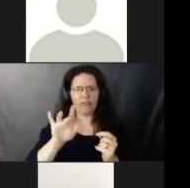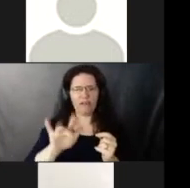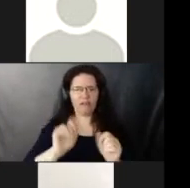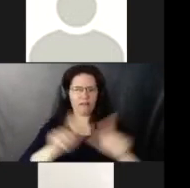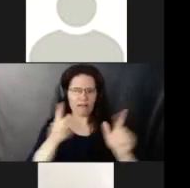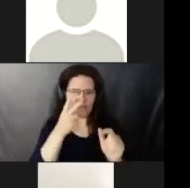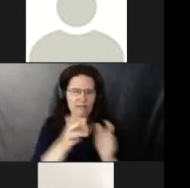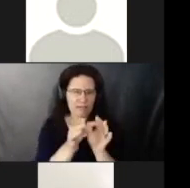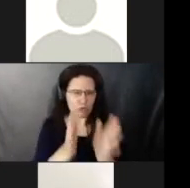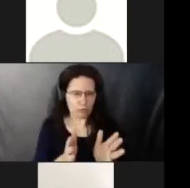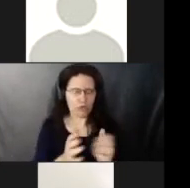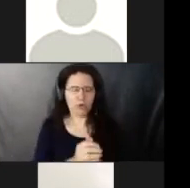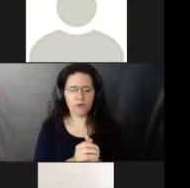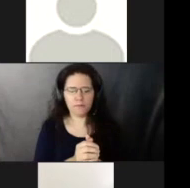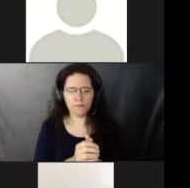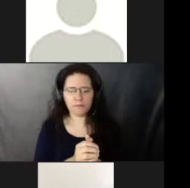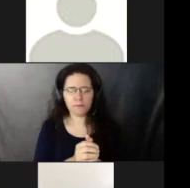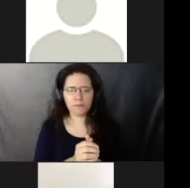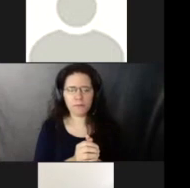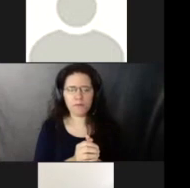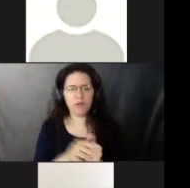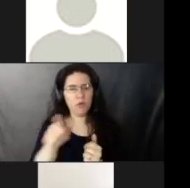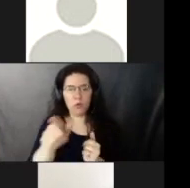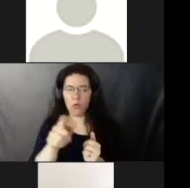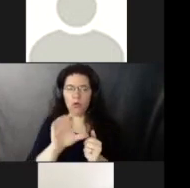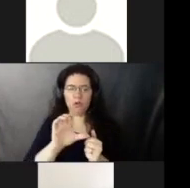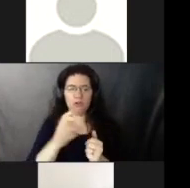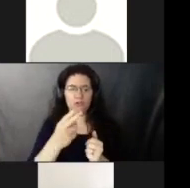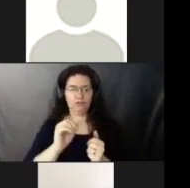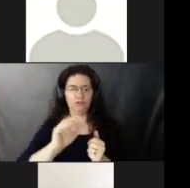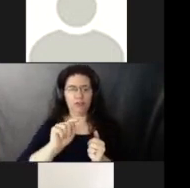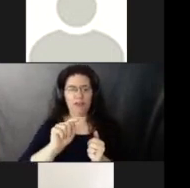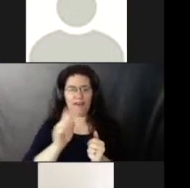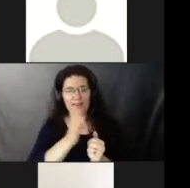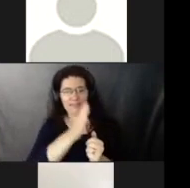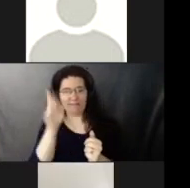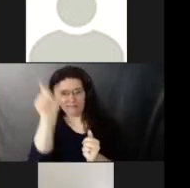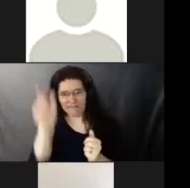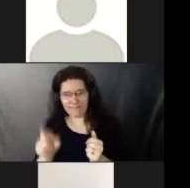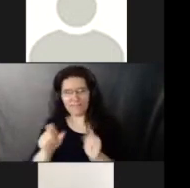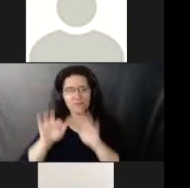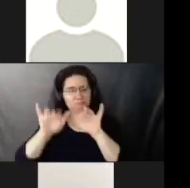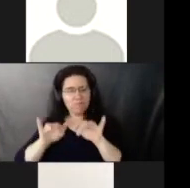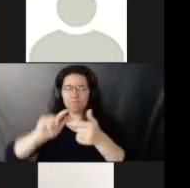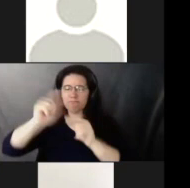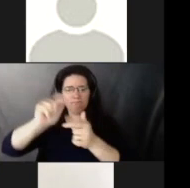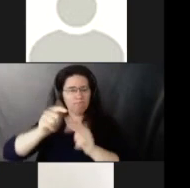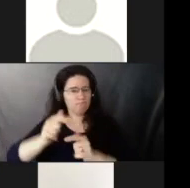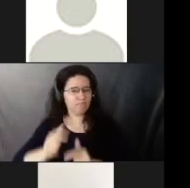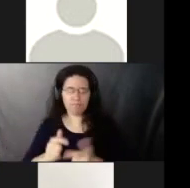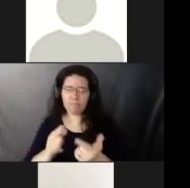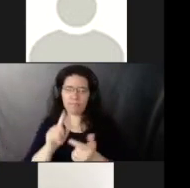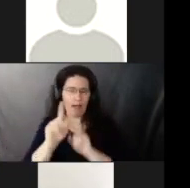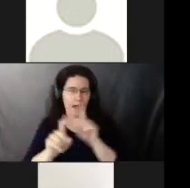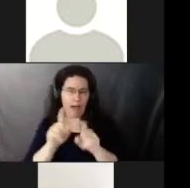in the discussion. We encourage you to chat and ask questions throughout the webinar. And many of you have